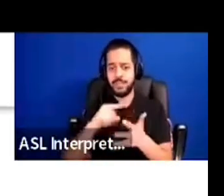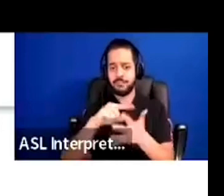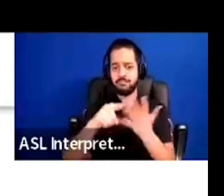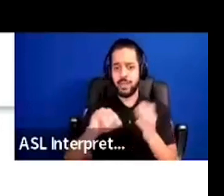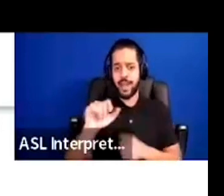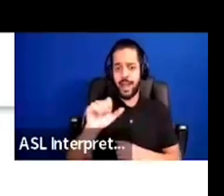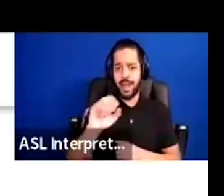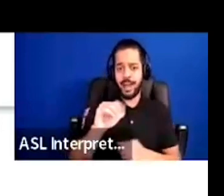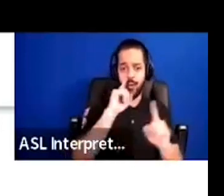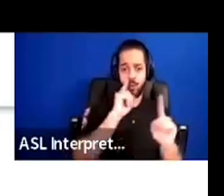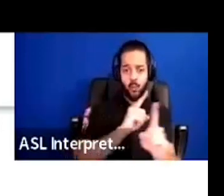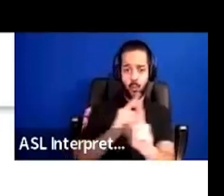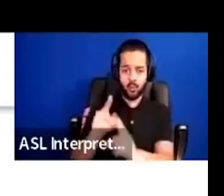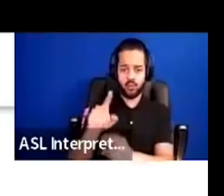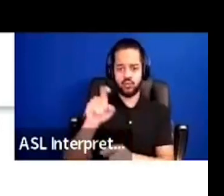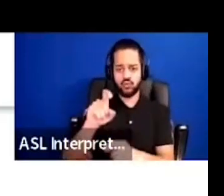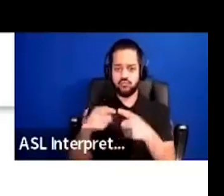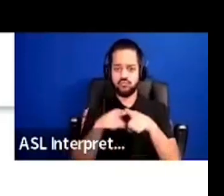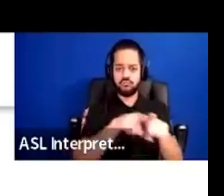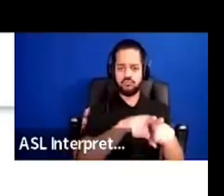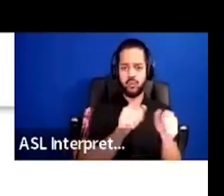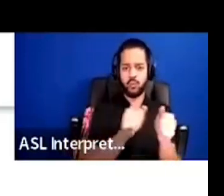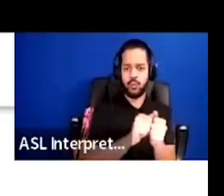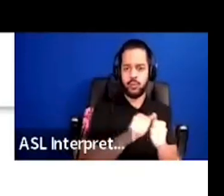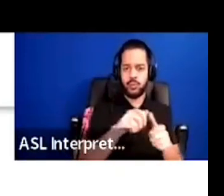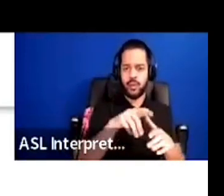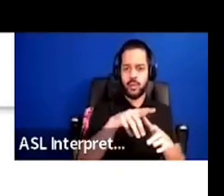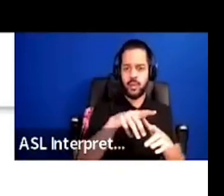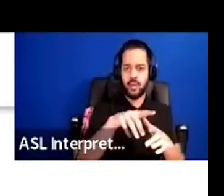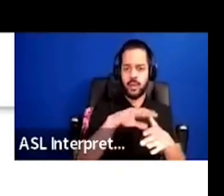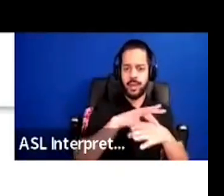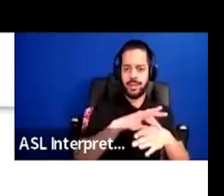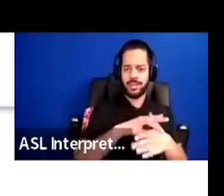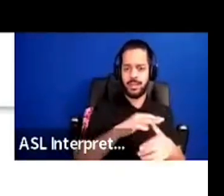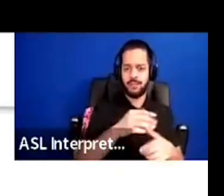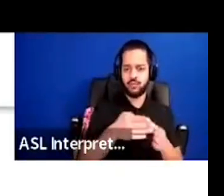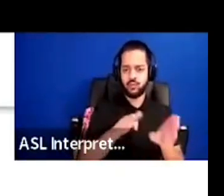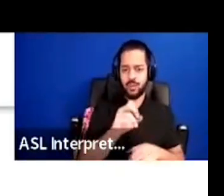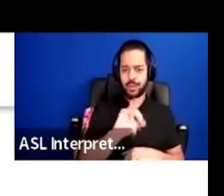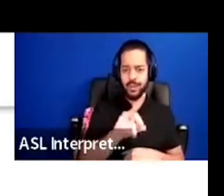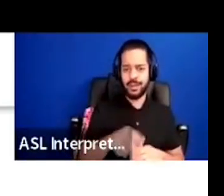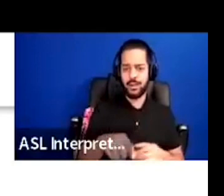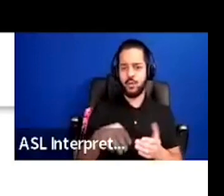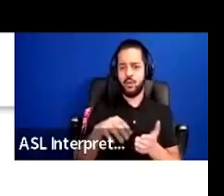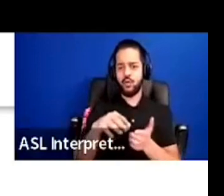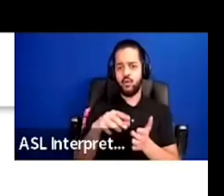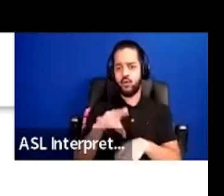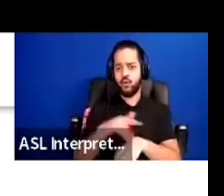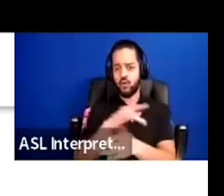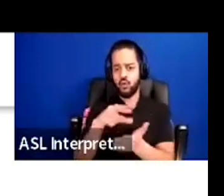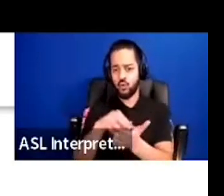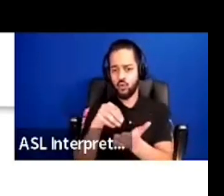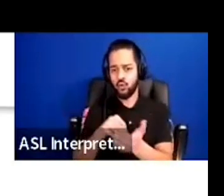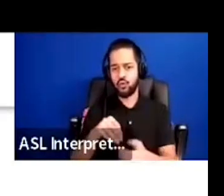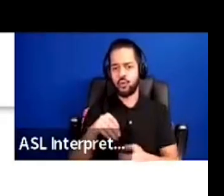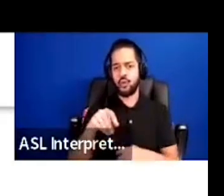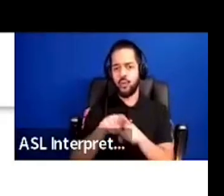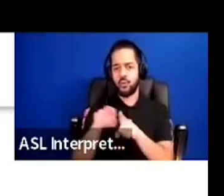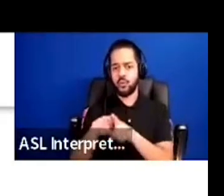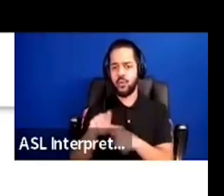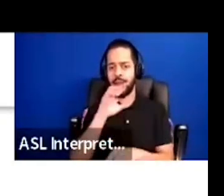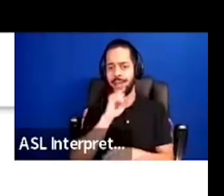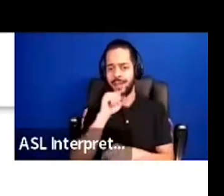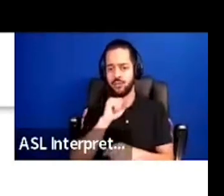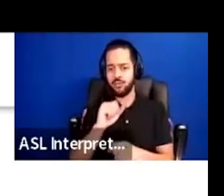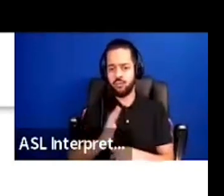IEP should be aligned with that content for their early learning progressions. They need to be age appropriate and at age appropriate